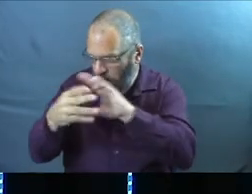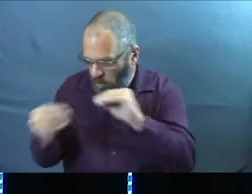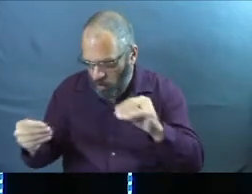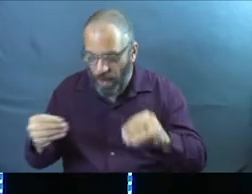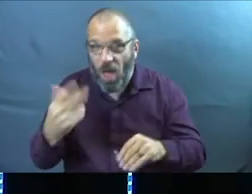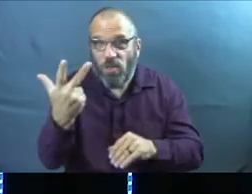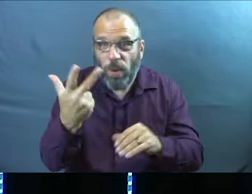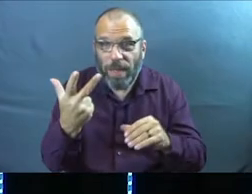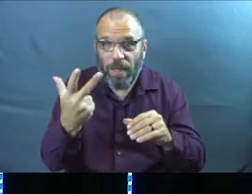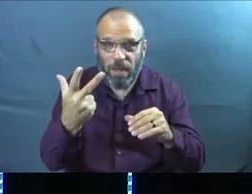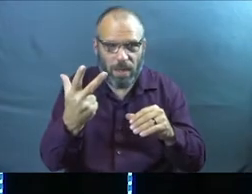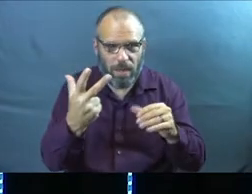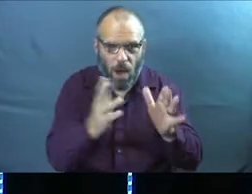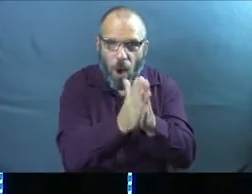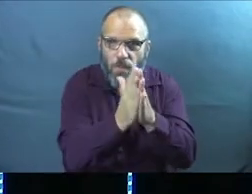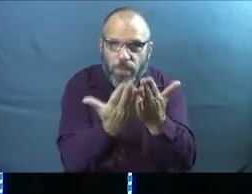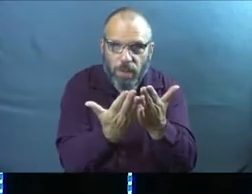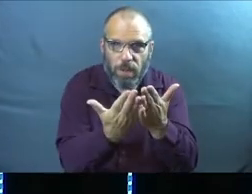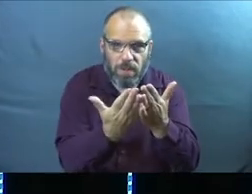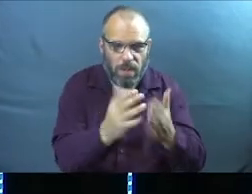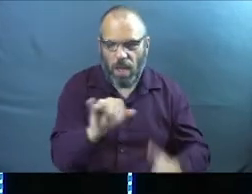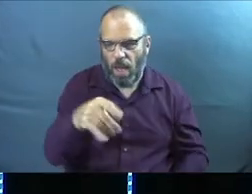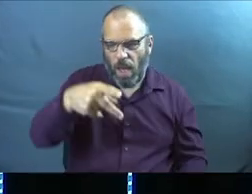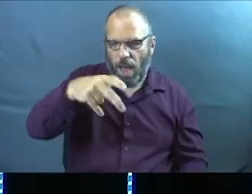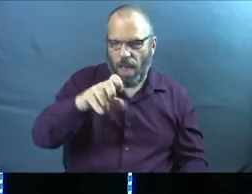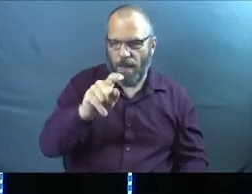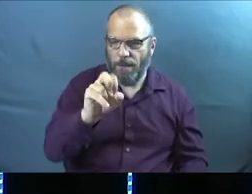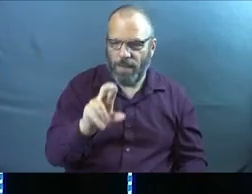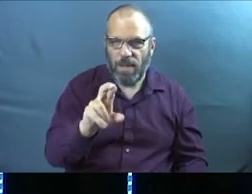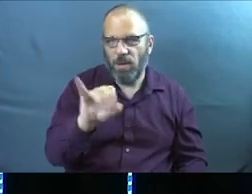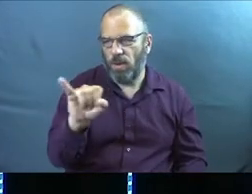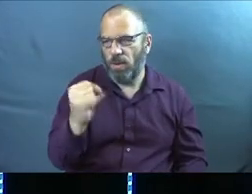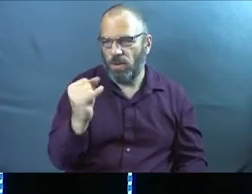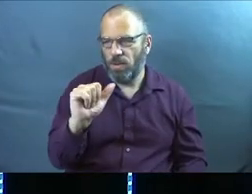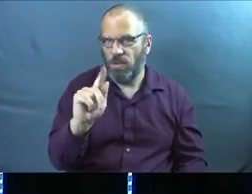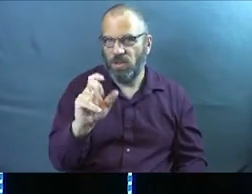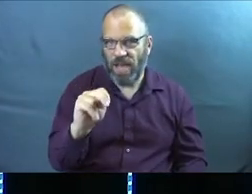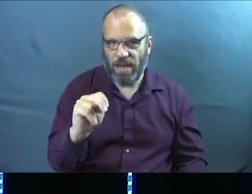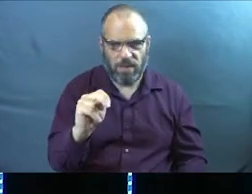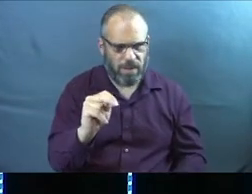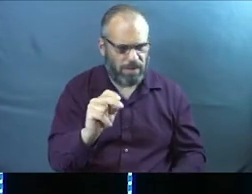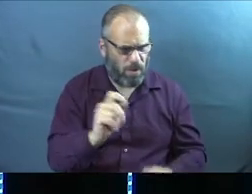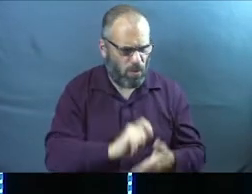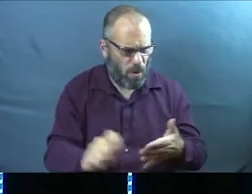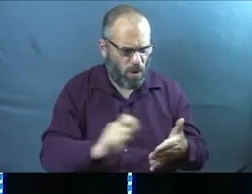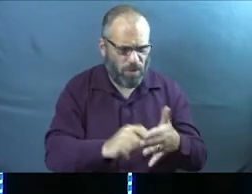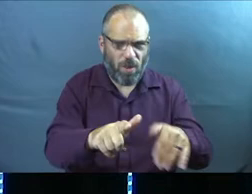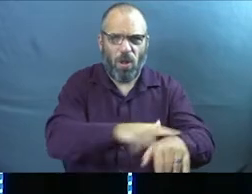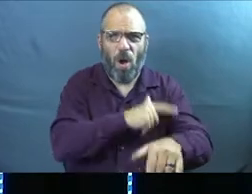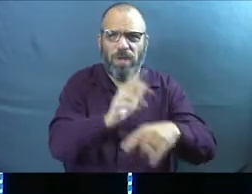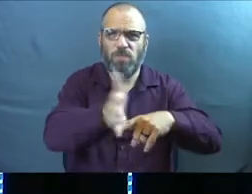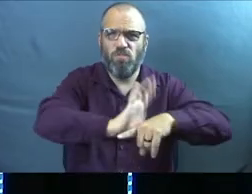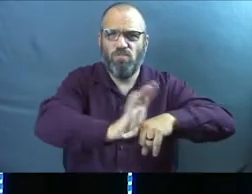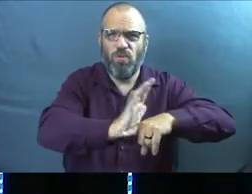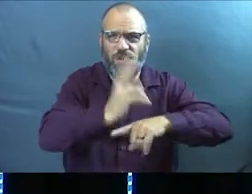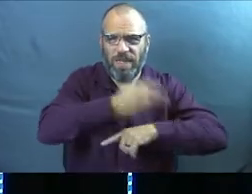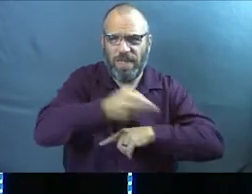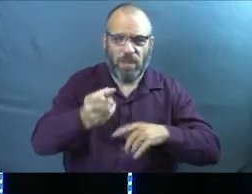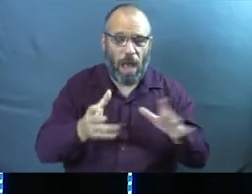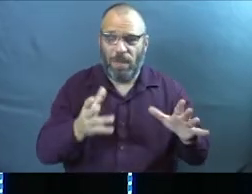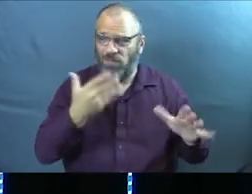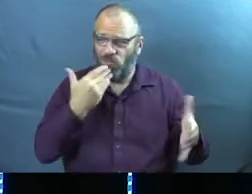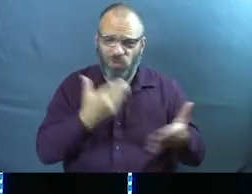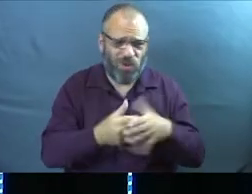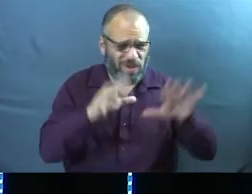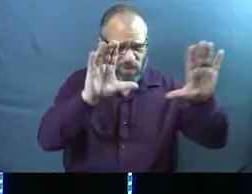It's three volumes long. Peter Jackson made the longest movies in movie history, I think, just to tell this story. It was so wonderful